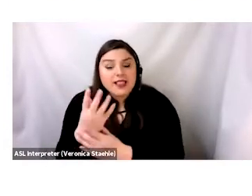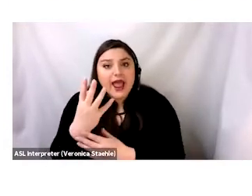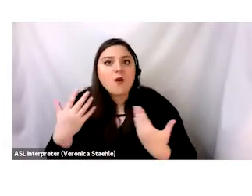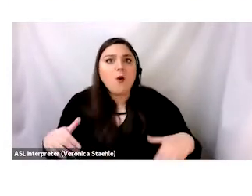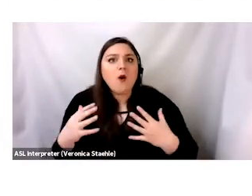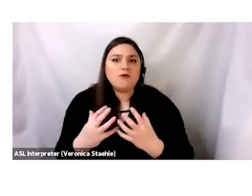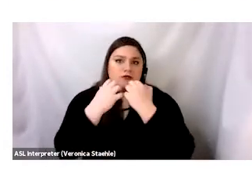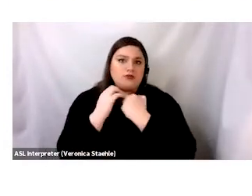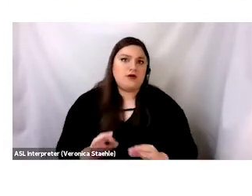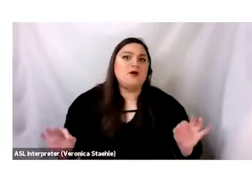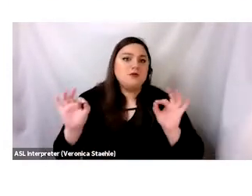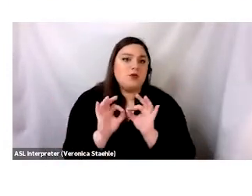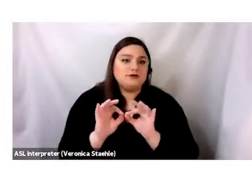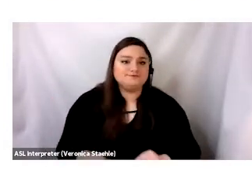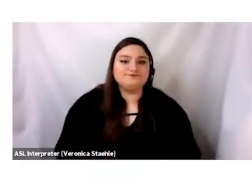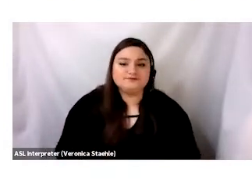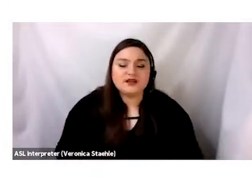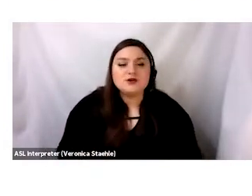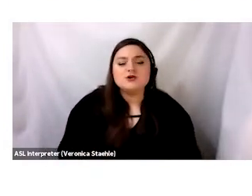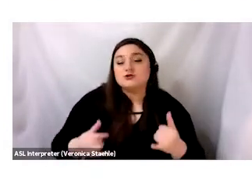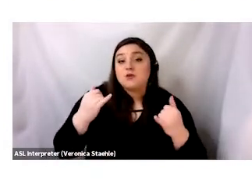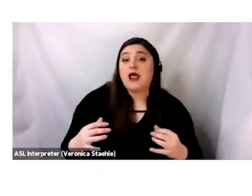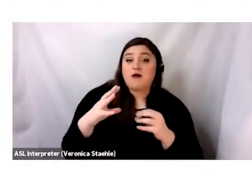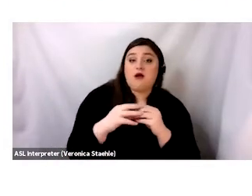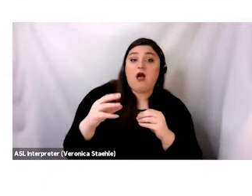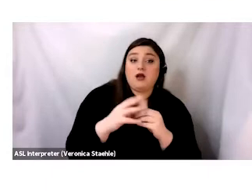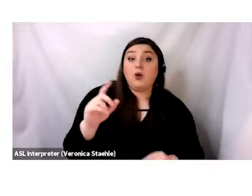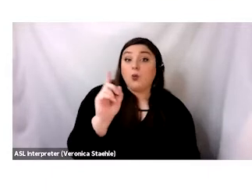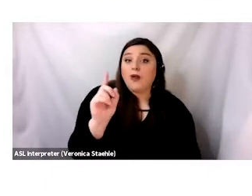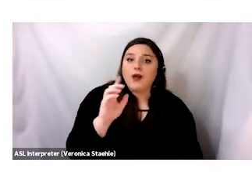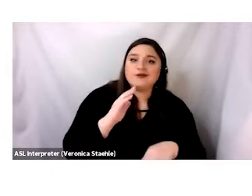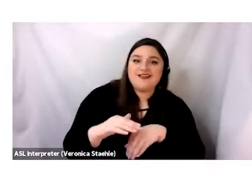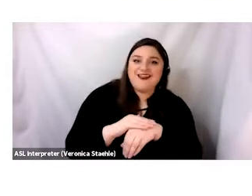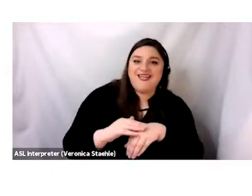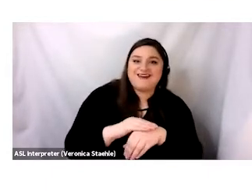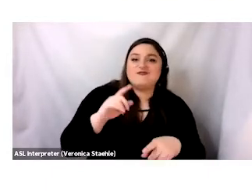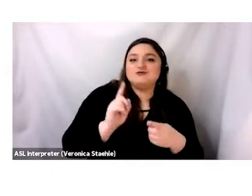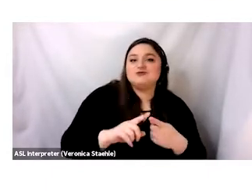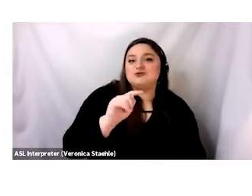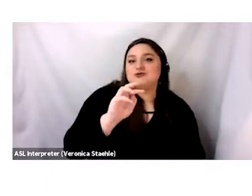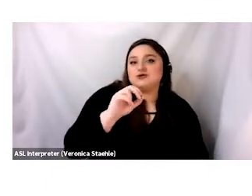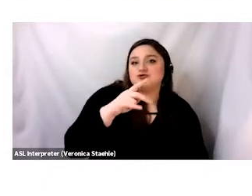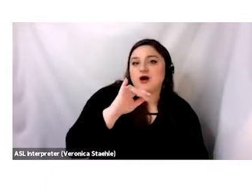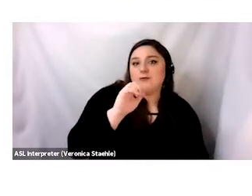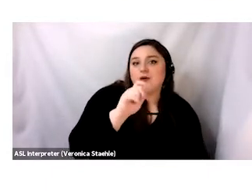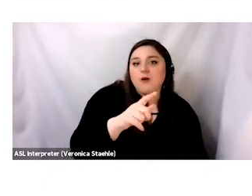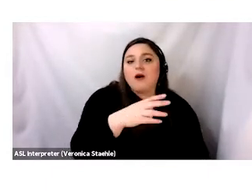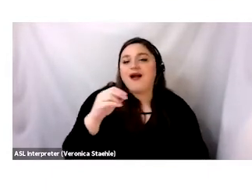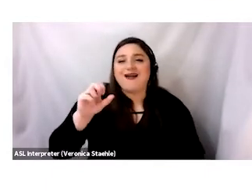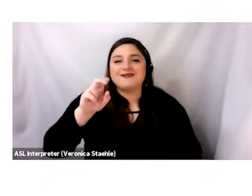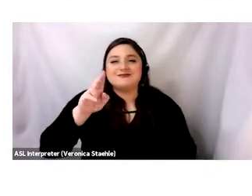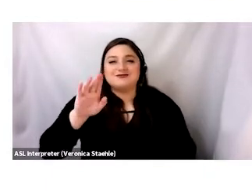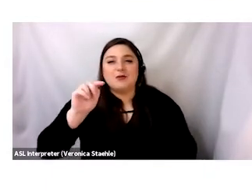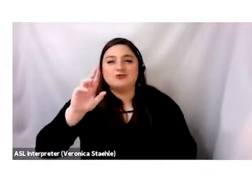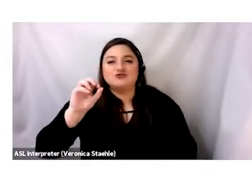So cotton is native to tropical and subtropical regions. If you look at this map here, which is on my right, you can see some